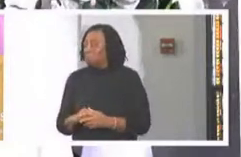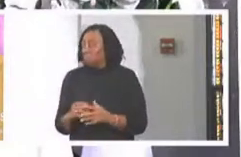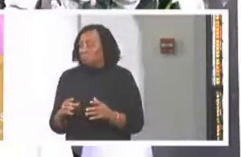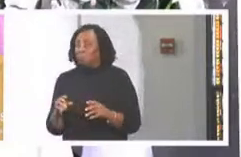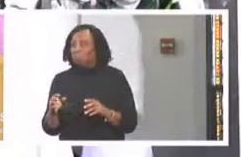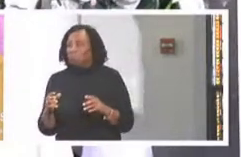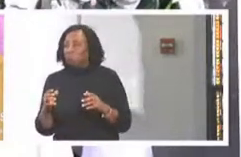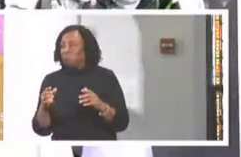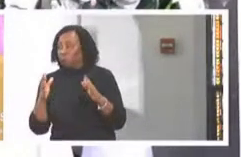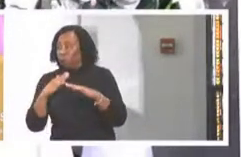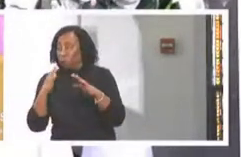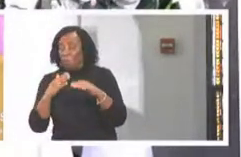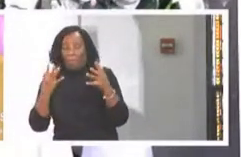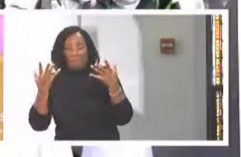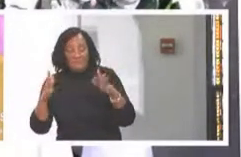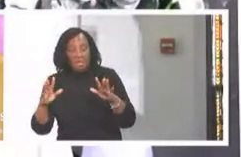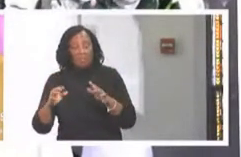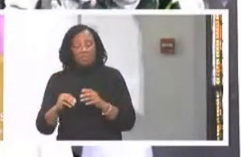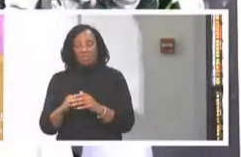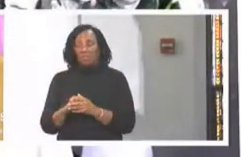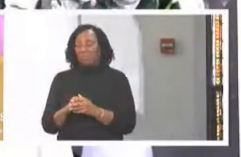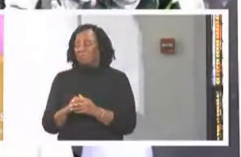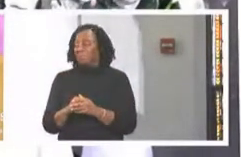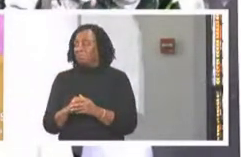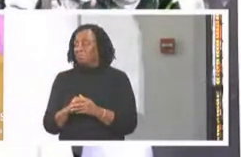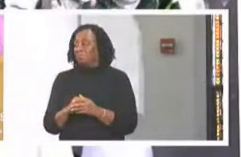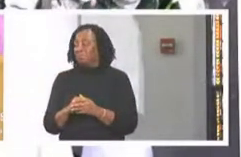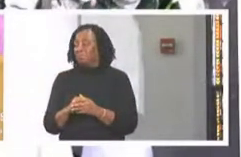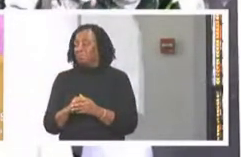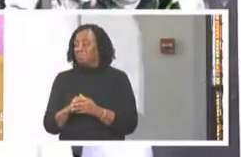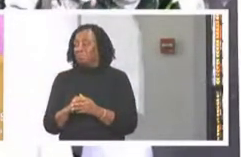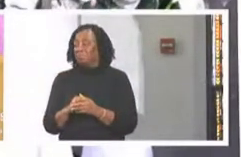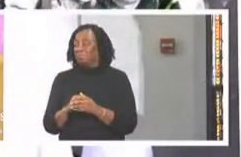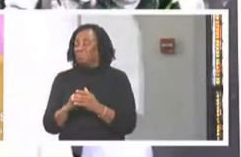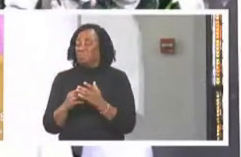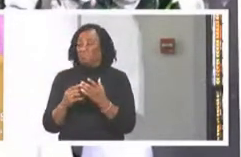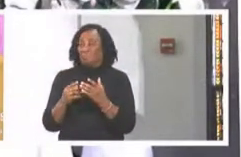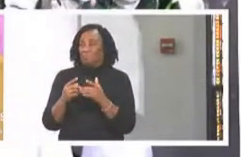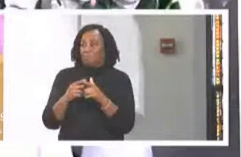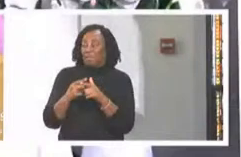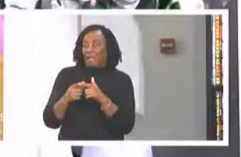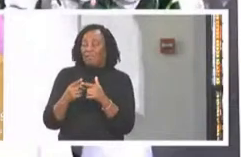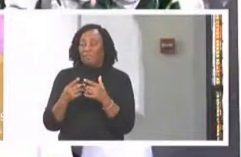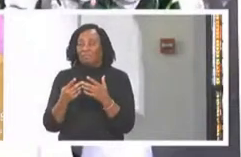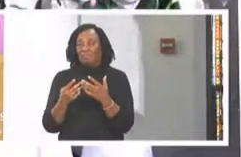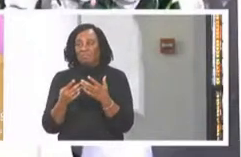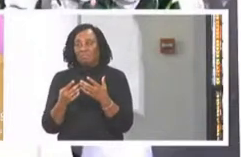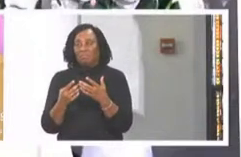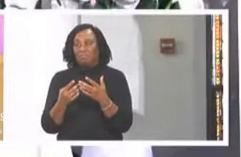place. Matter of fact, sometimes even a little deeper because we were feeling a little cocky.